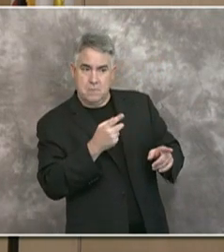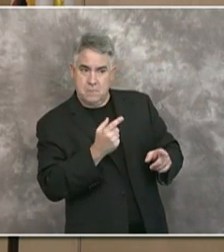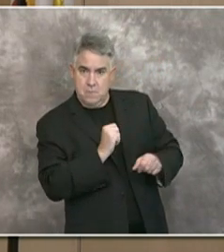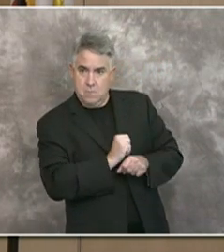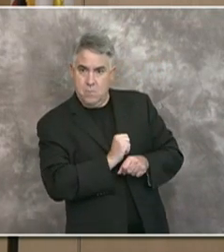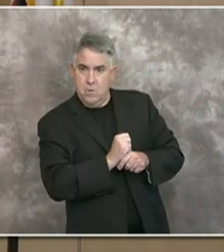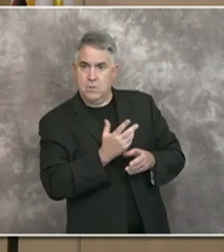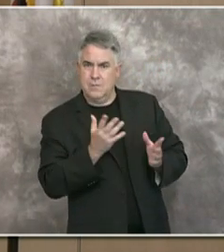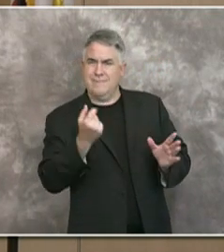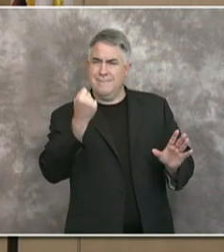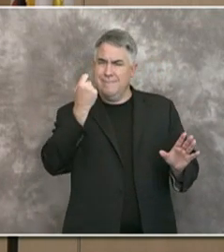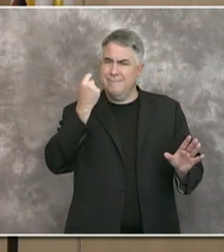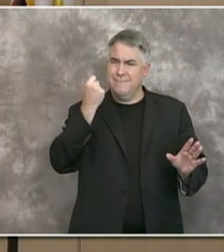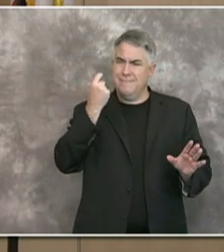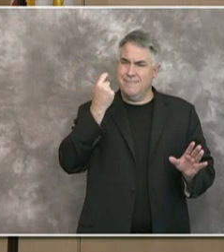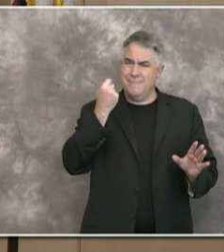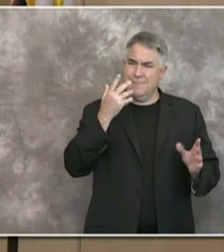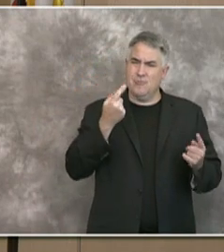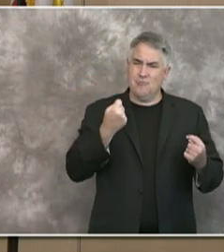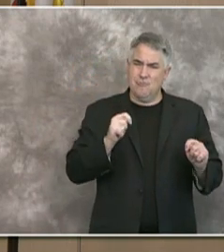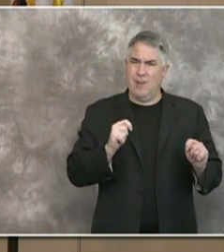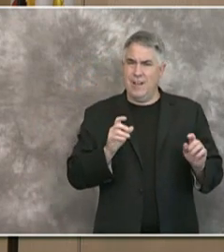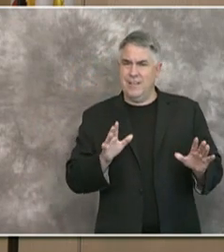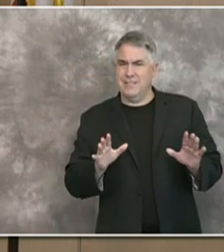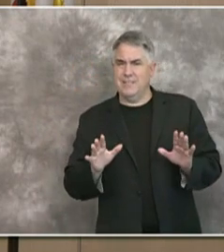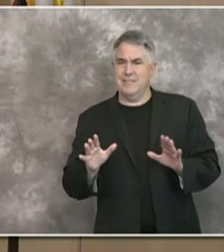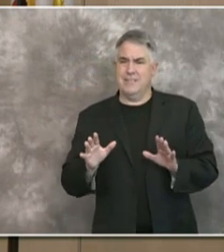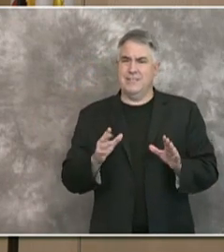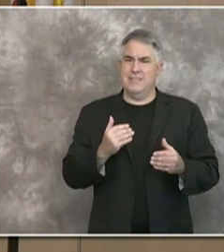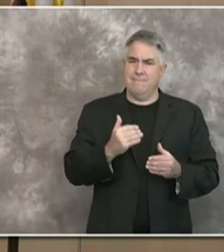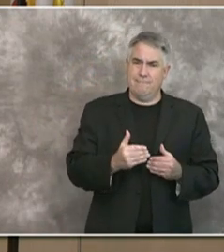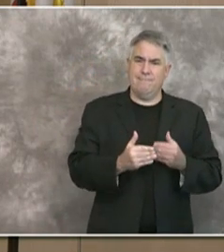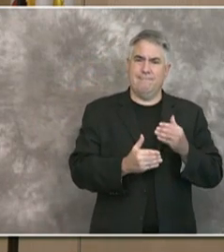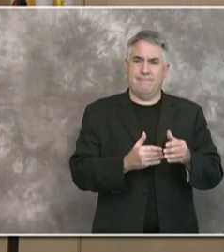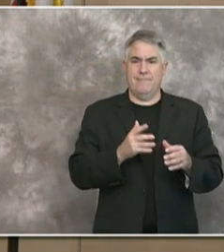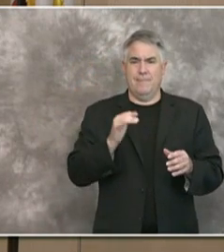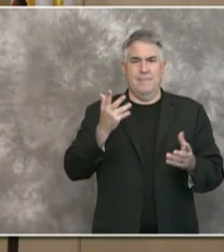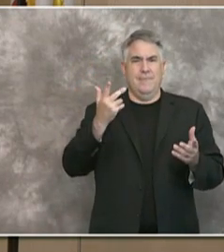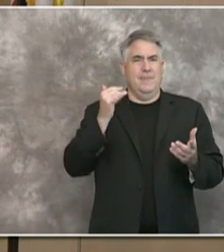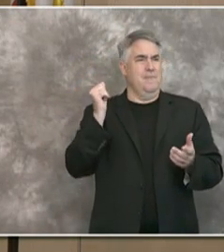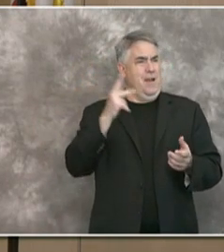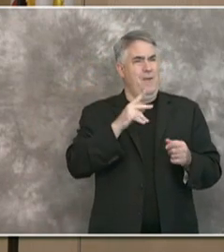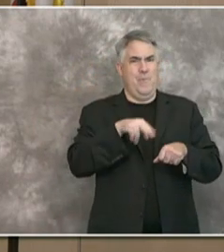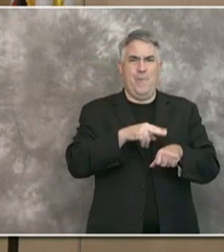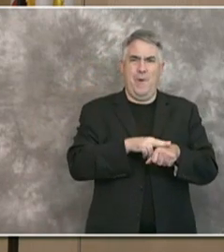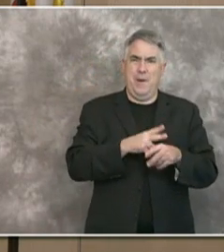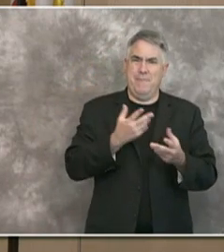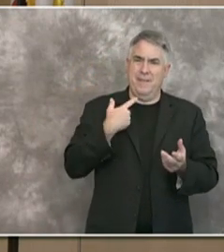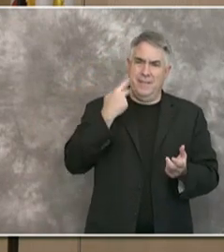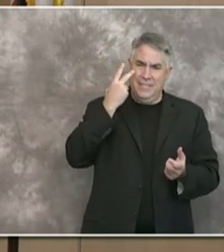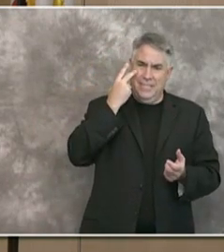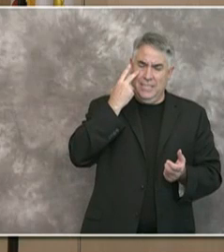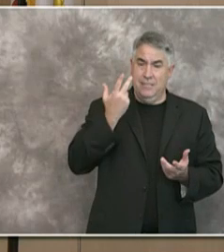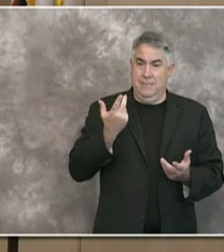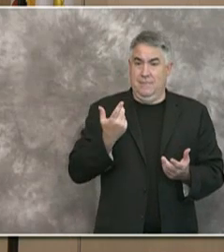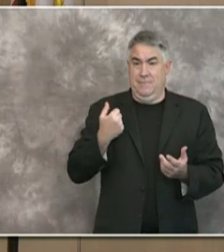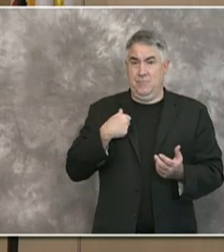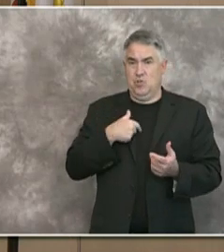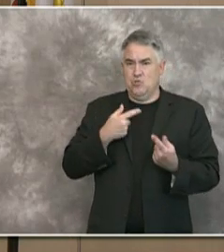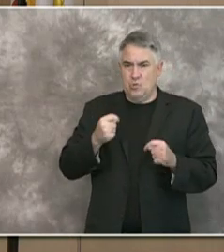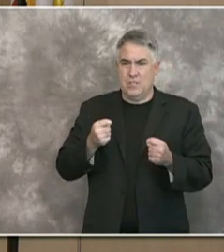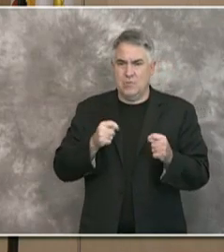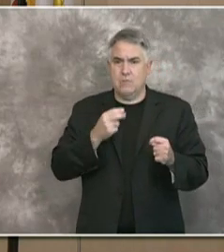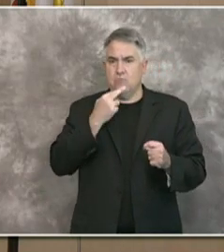normality. So that right now is what we're doing with restaurant in restaurant